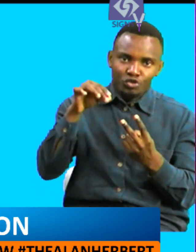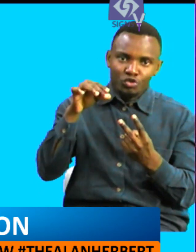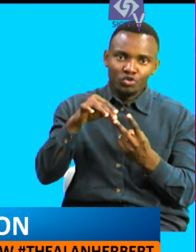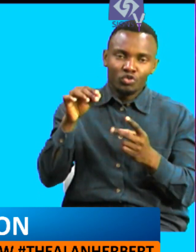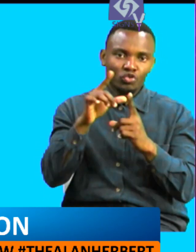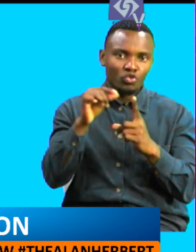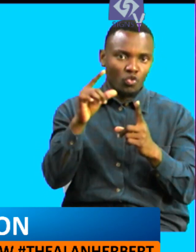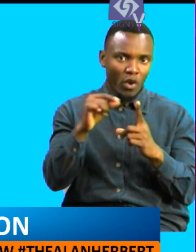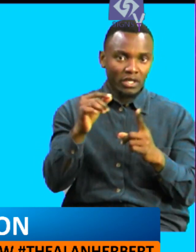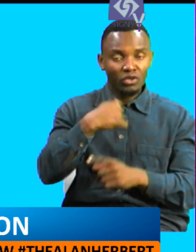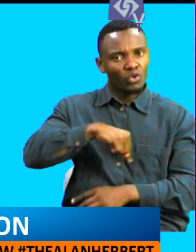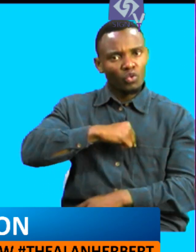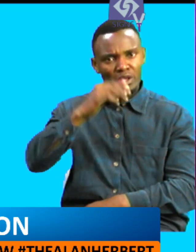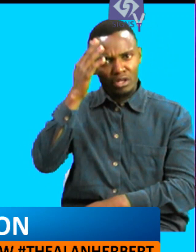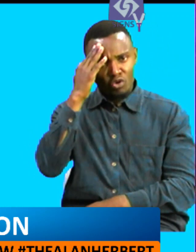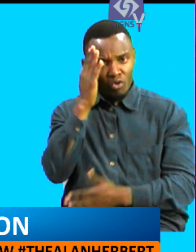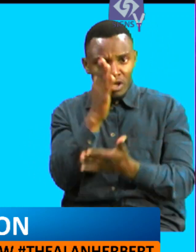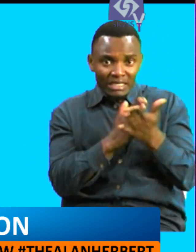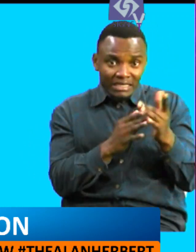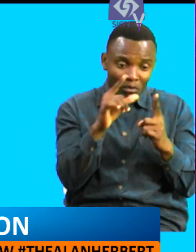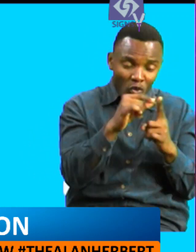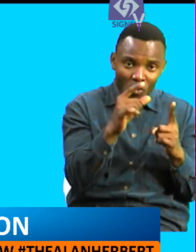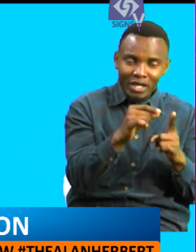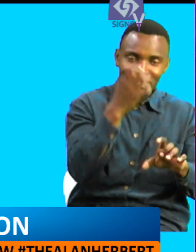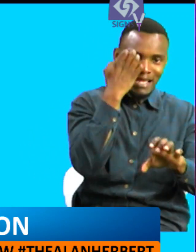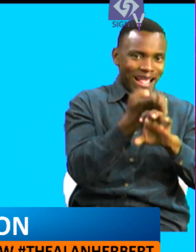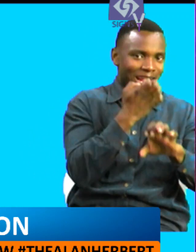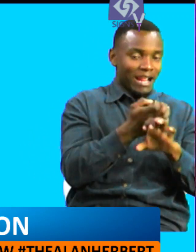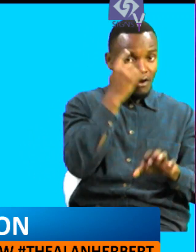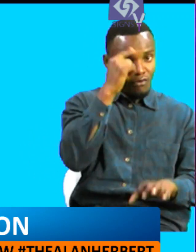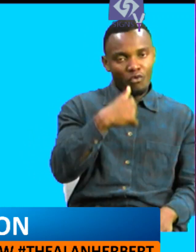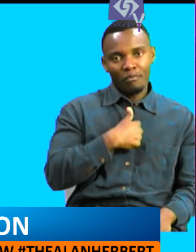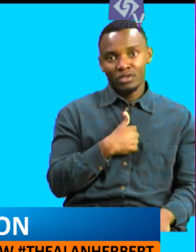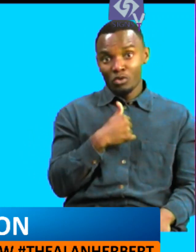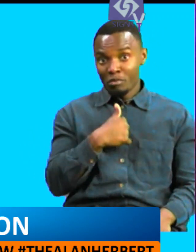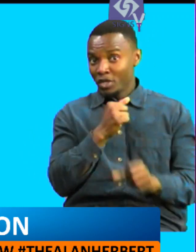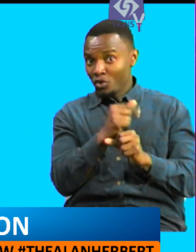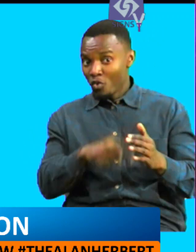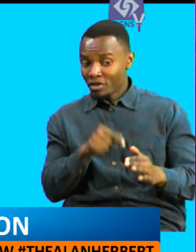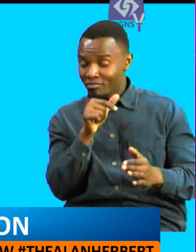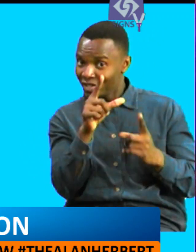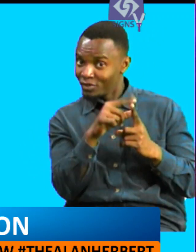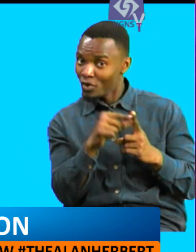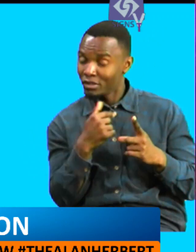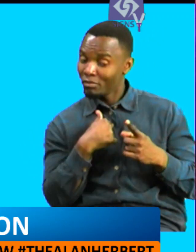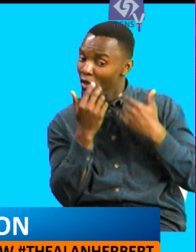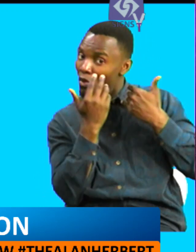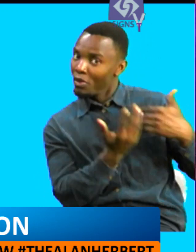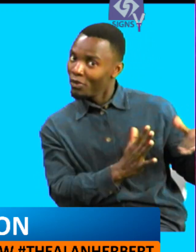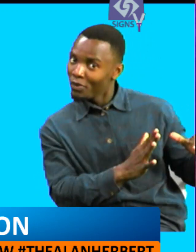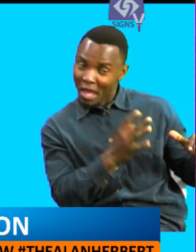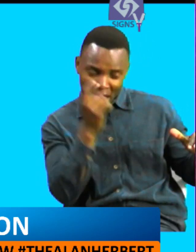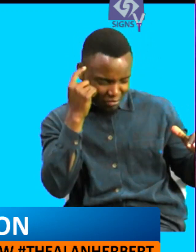we know that there are words that they are difficult for me. So we would always evade words in our mind.